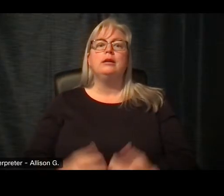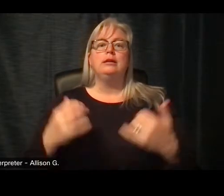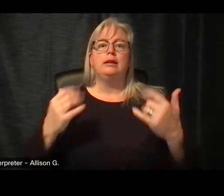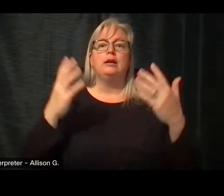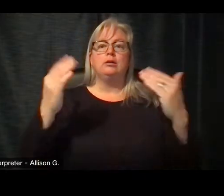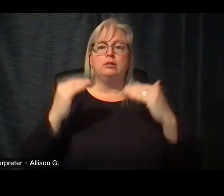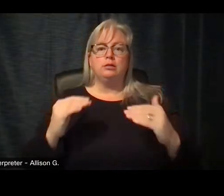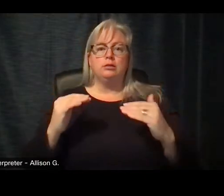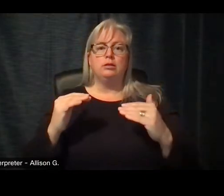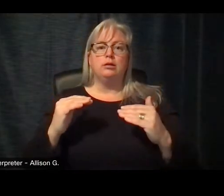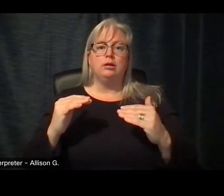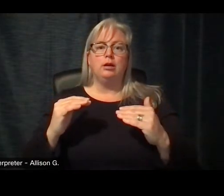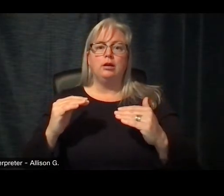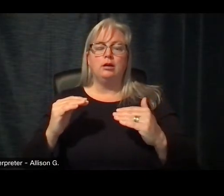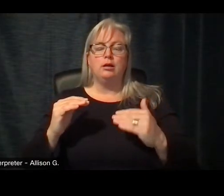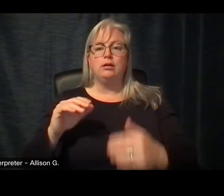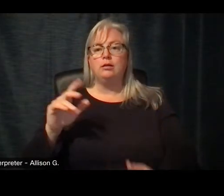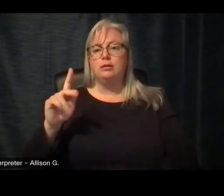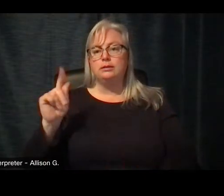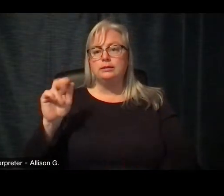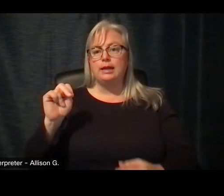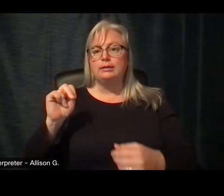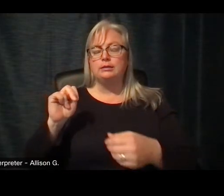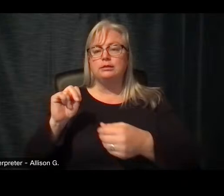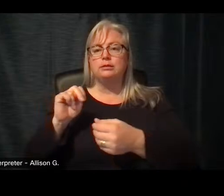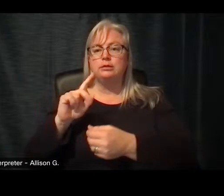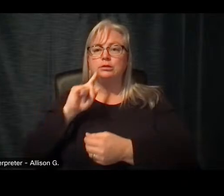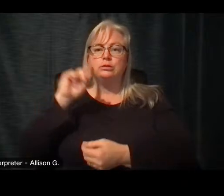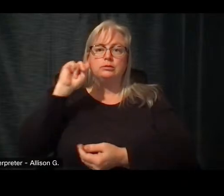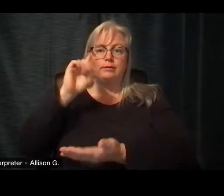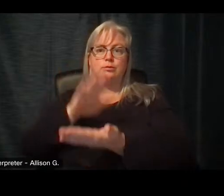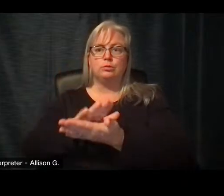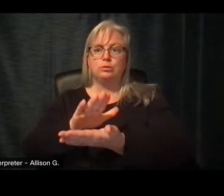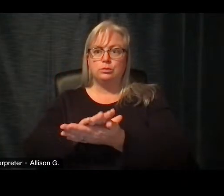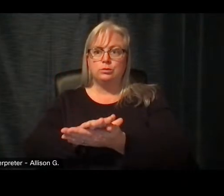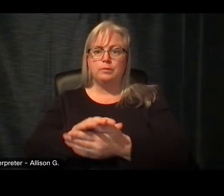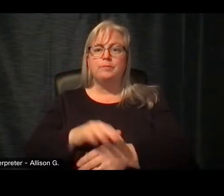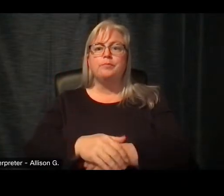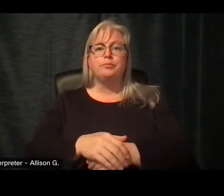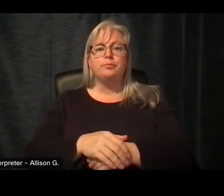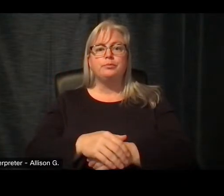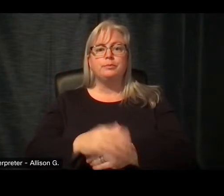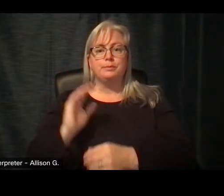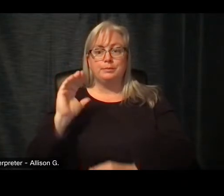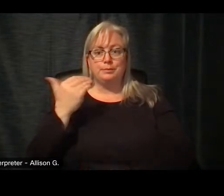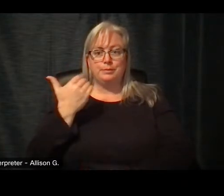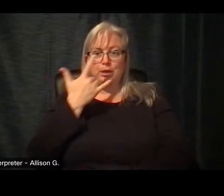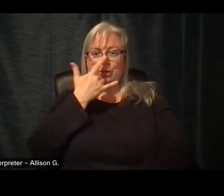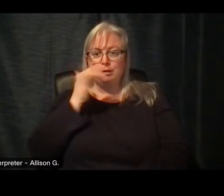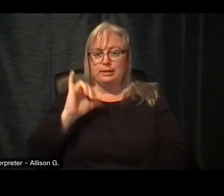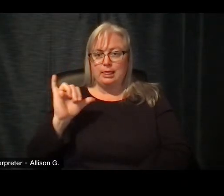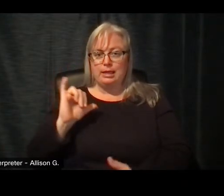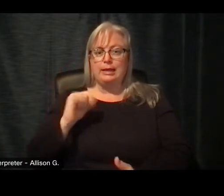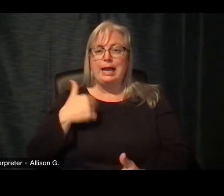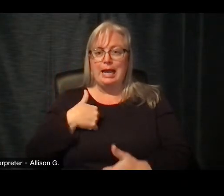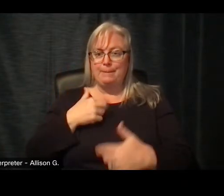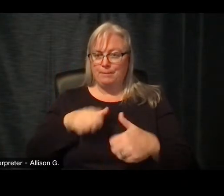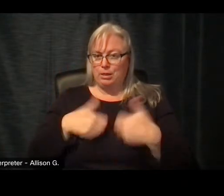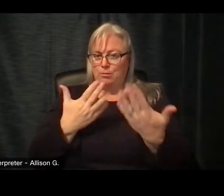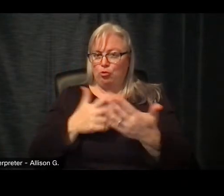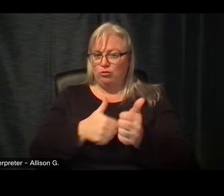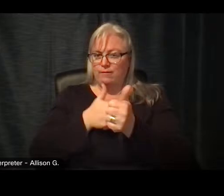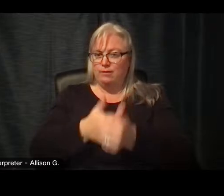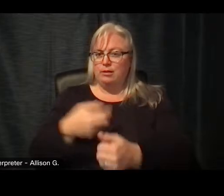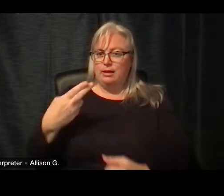the Kansas School of the Deaf. And it looks like I was going to make the motion to follow